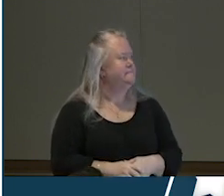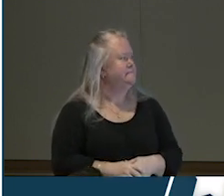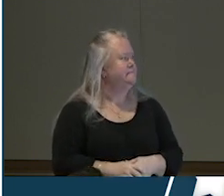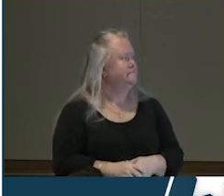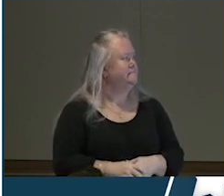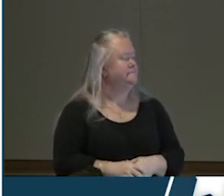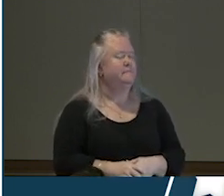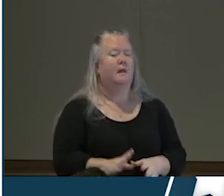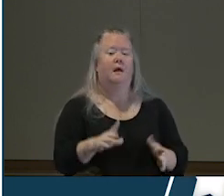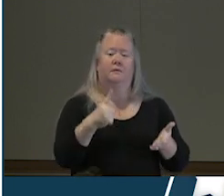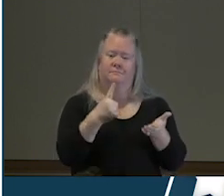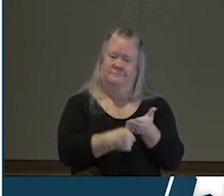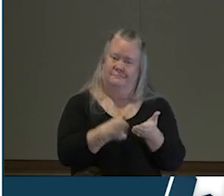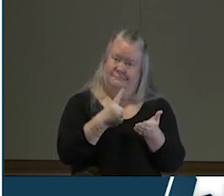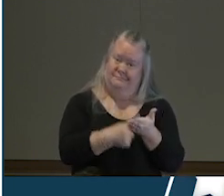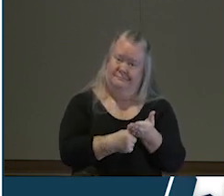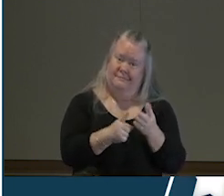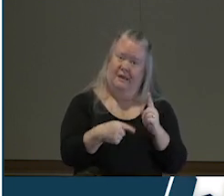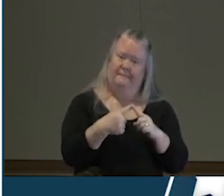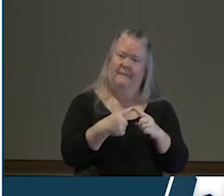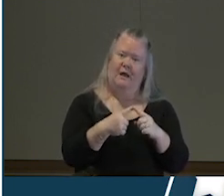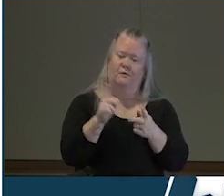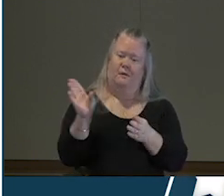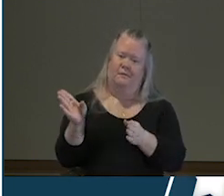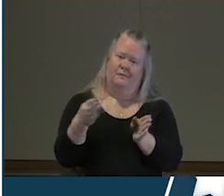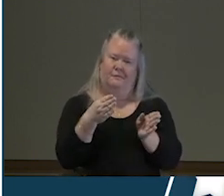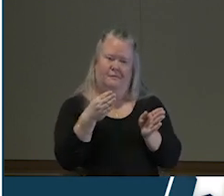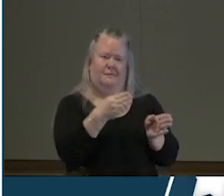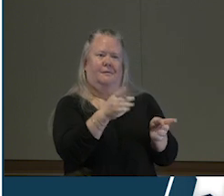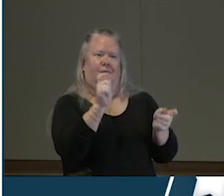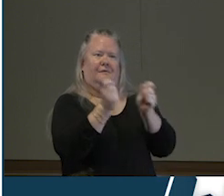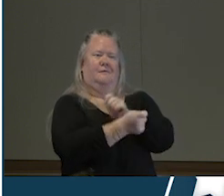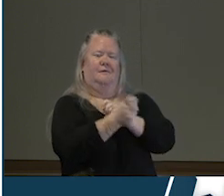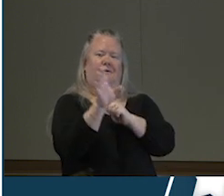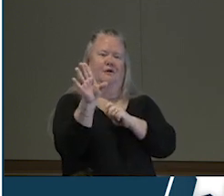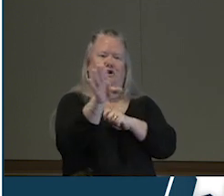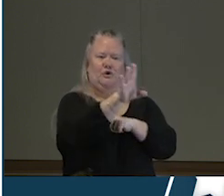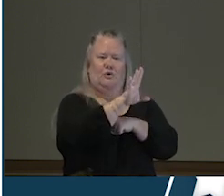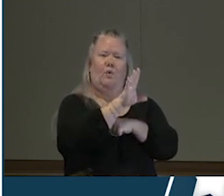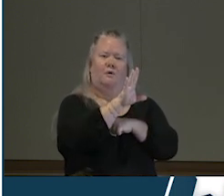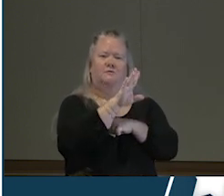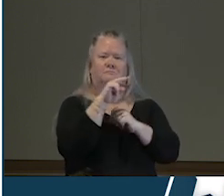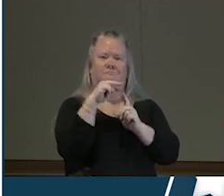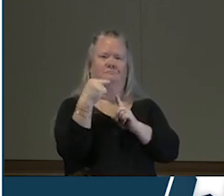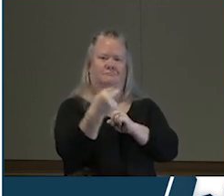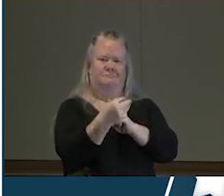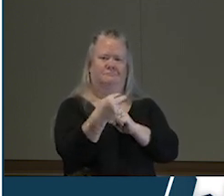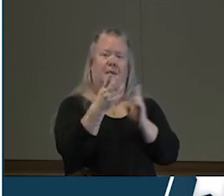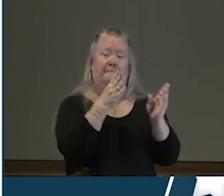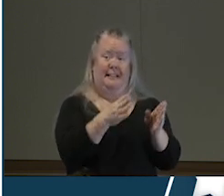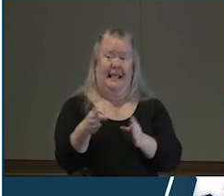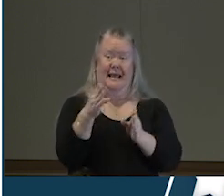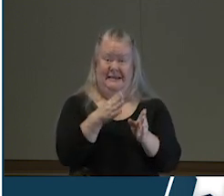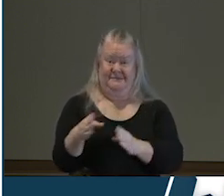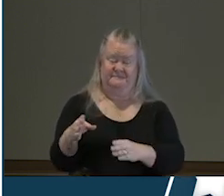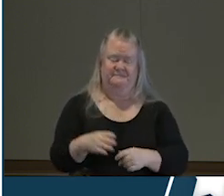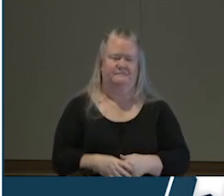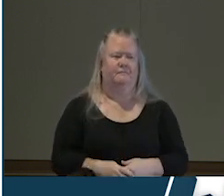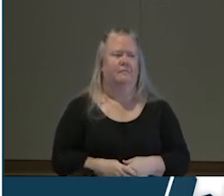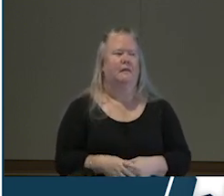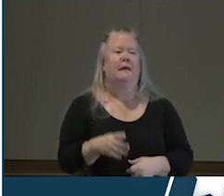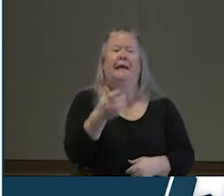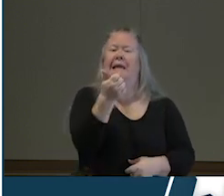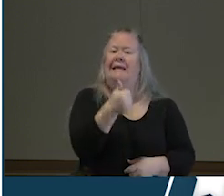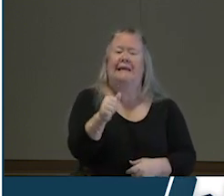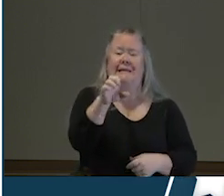Okay, let's talk about a switch over to your guys' side of the coin in planning, right? Any